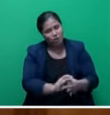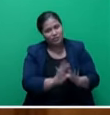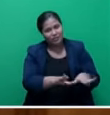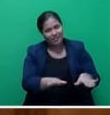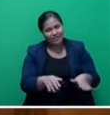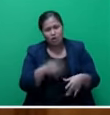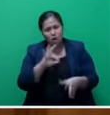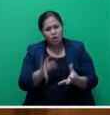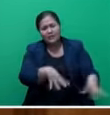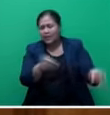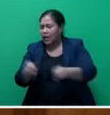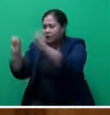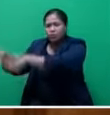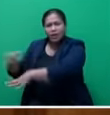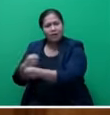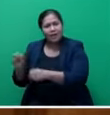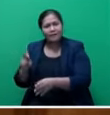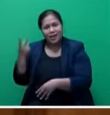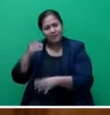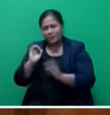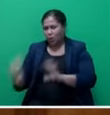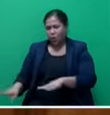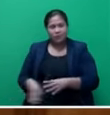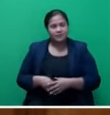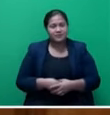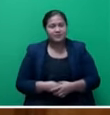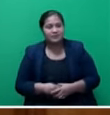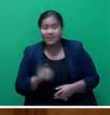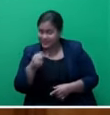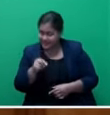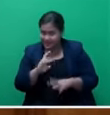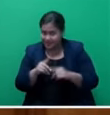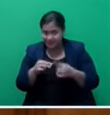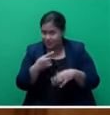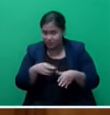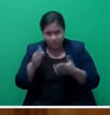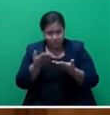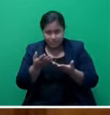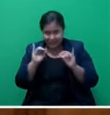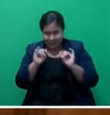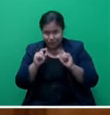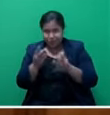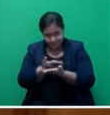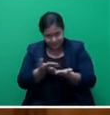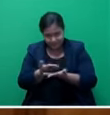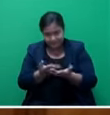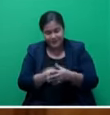grandparents. And this is something that we need to look into, Honorable Speaker. And Honorable